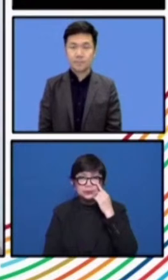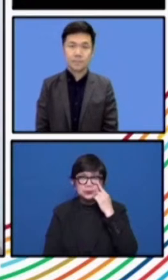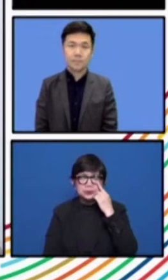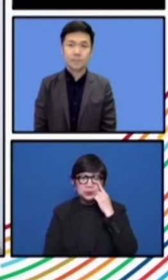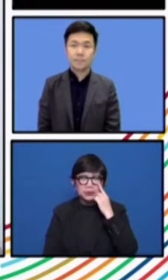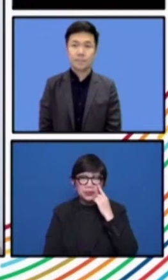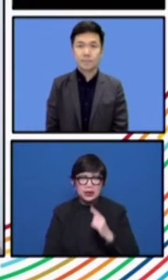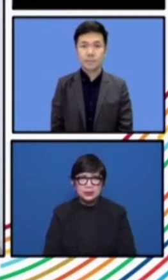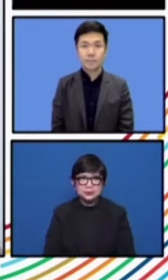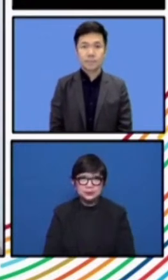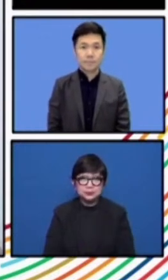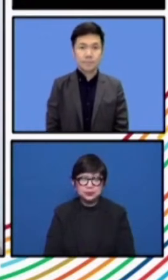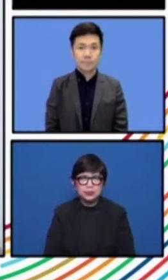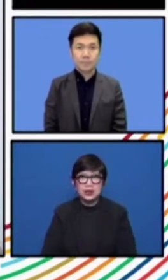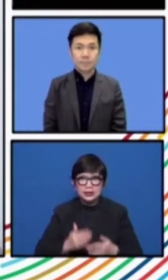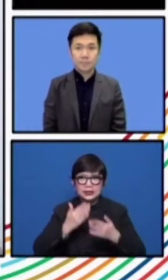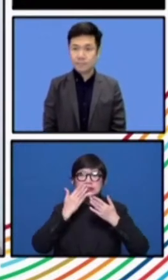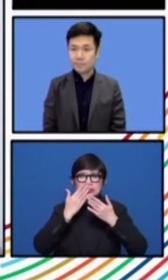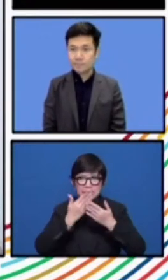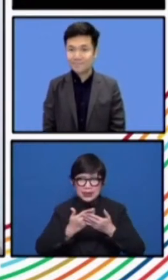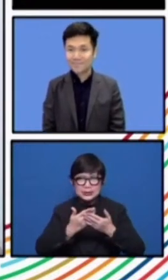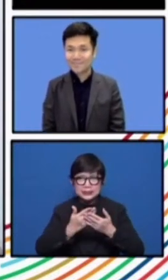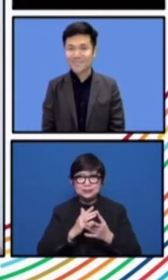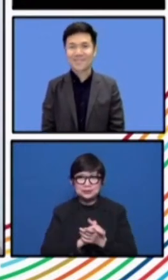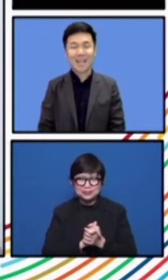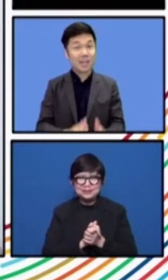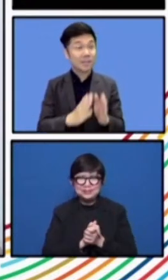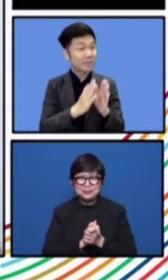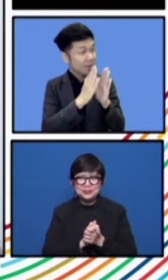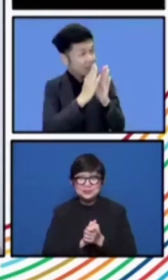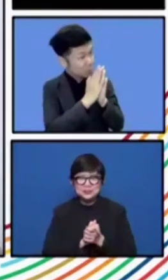s thank you madam chair